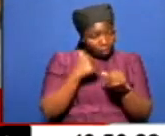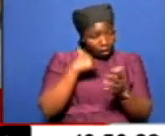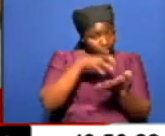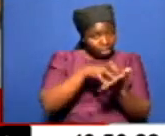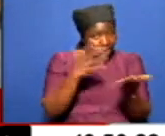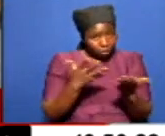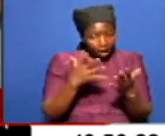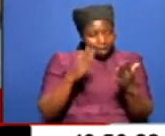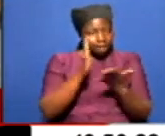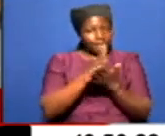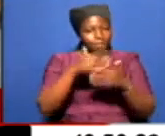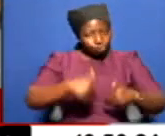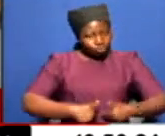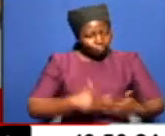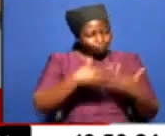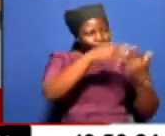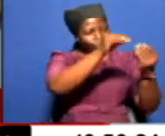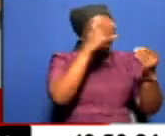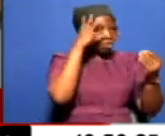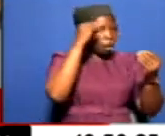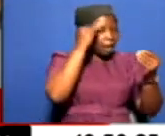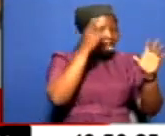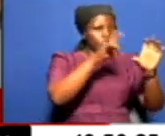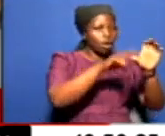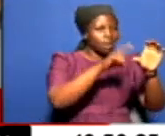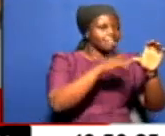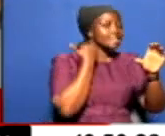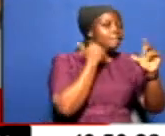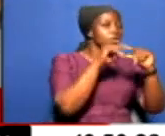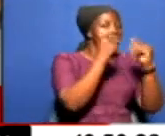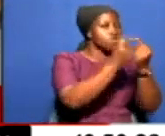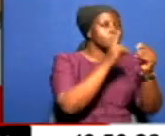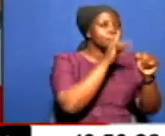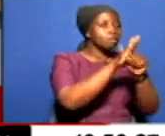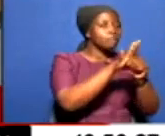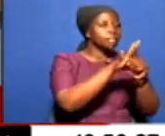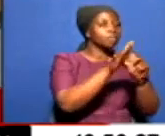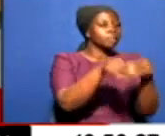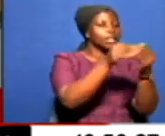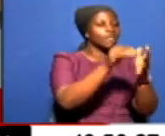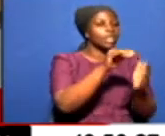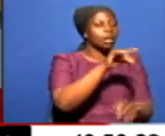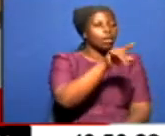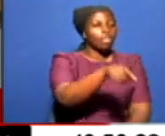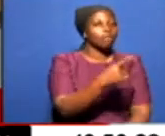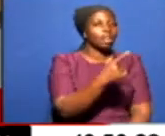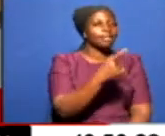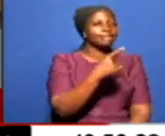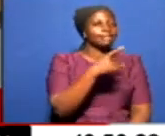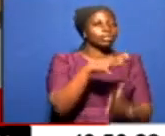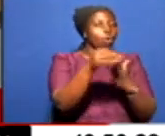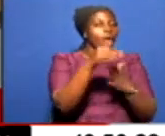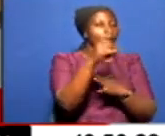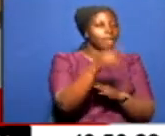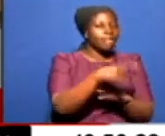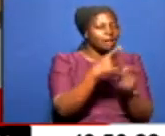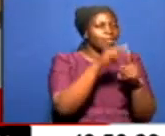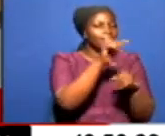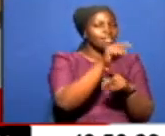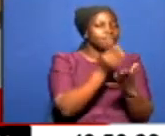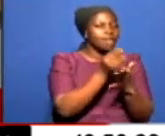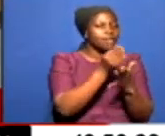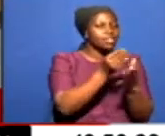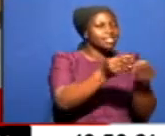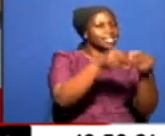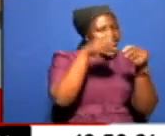went to Somalia, they were radicalized, they were promised that I think $1,000 per month, but the money was not forthcoming, all the